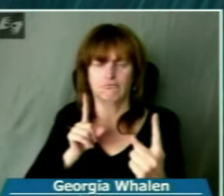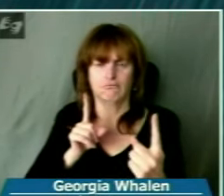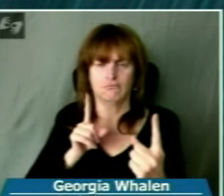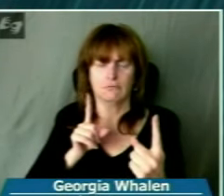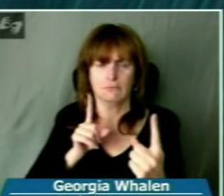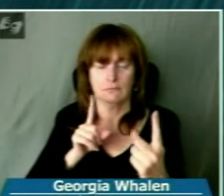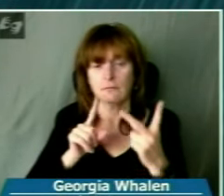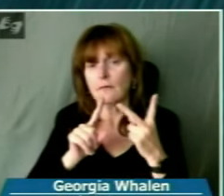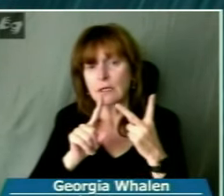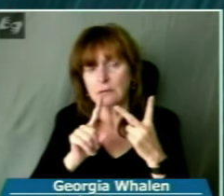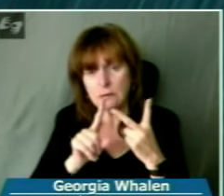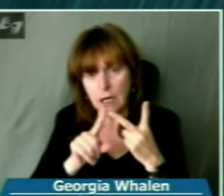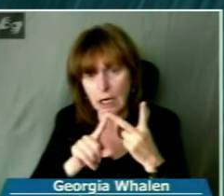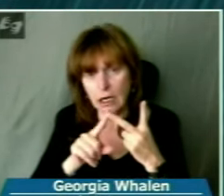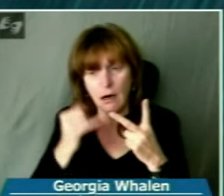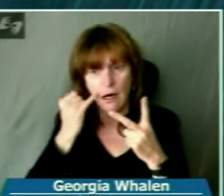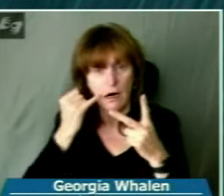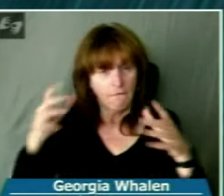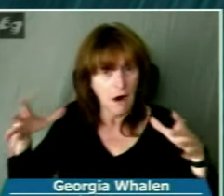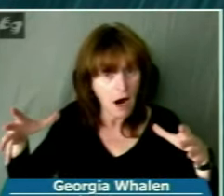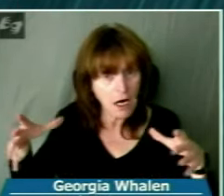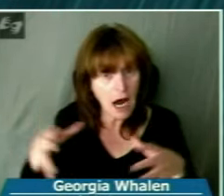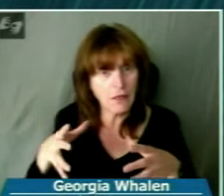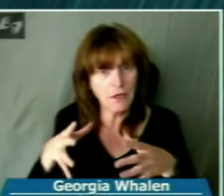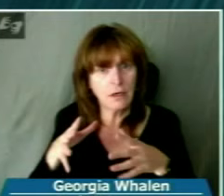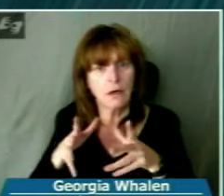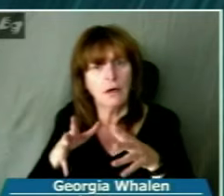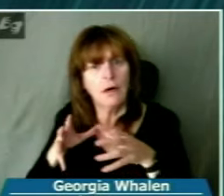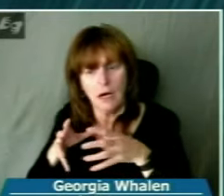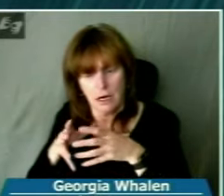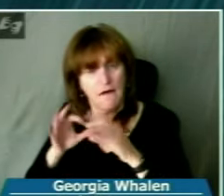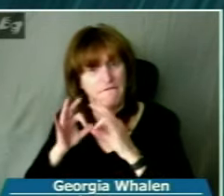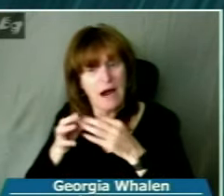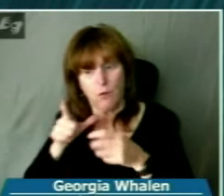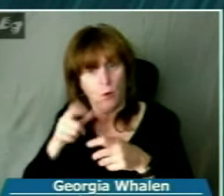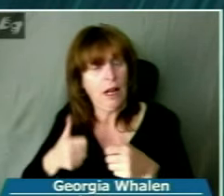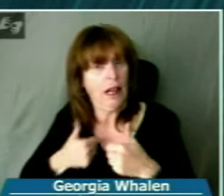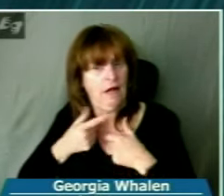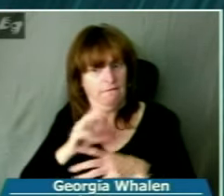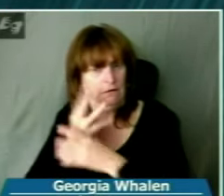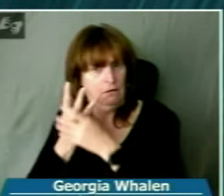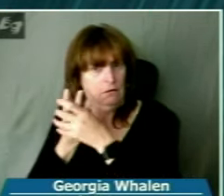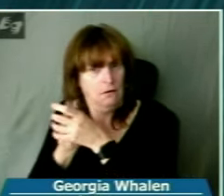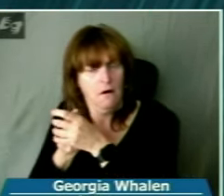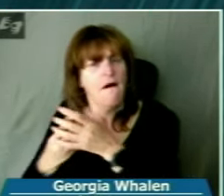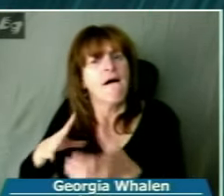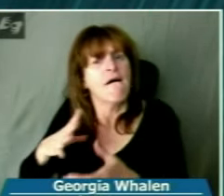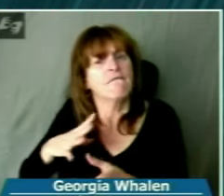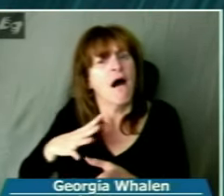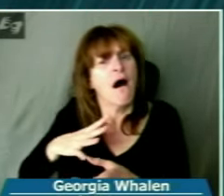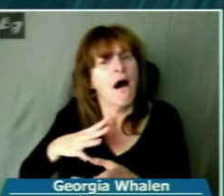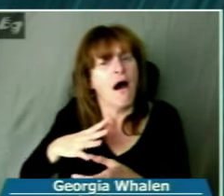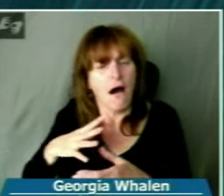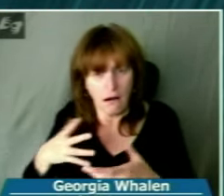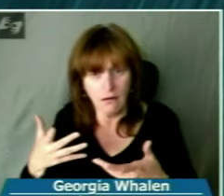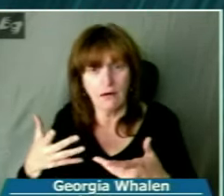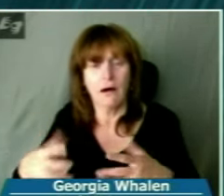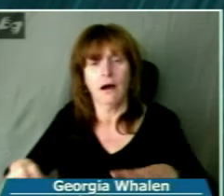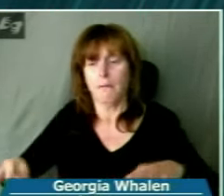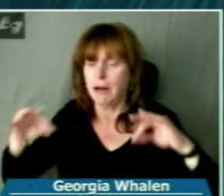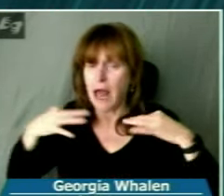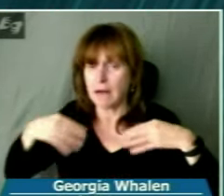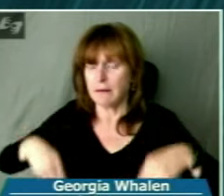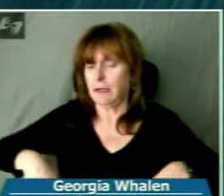that, you know, gather together with members of your own family that you live with, fine. And even if you want to put out the blanket and, you know, have a little